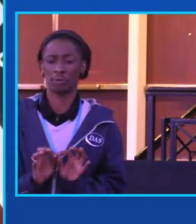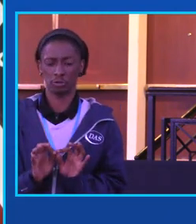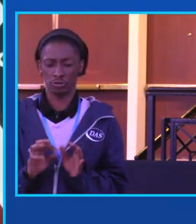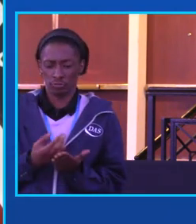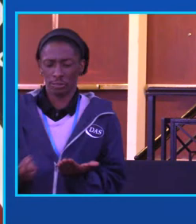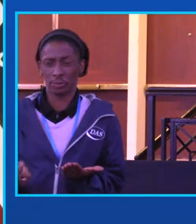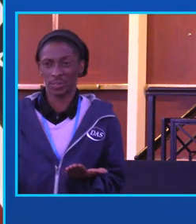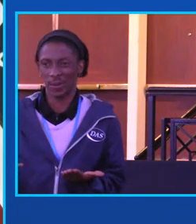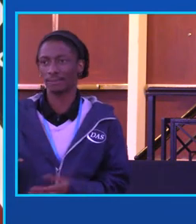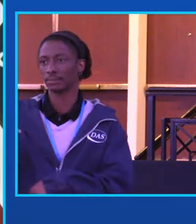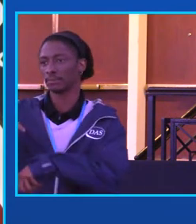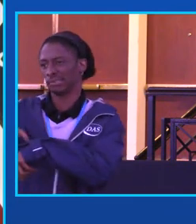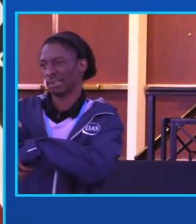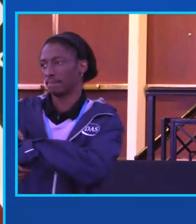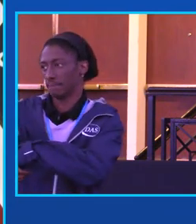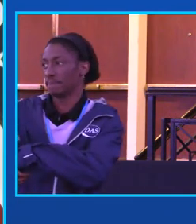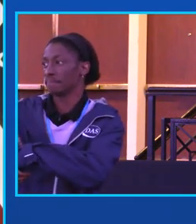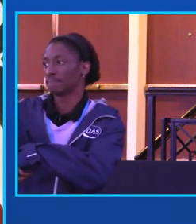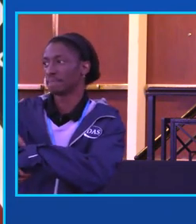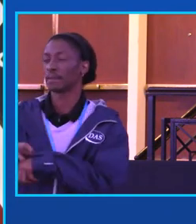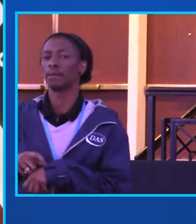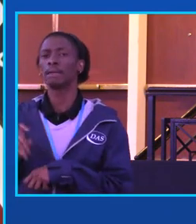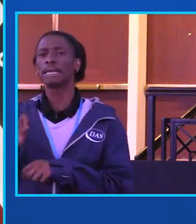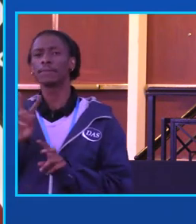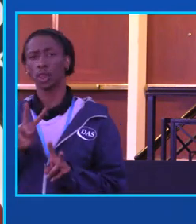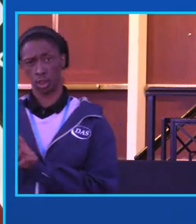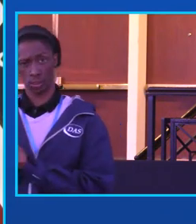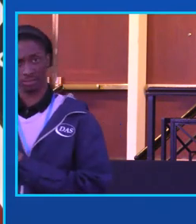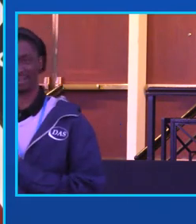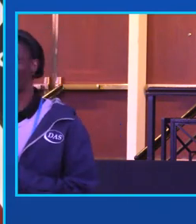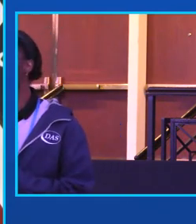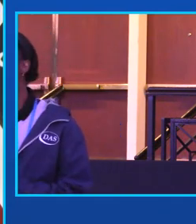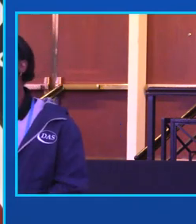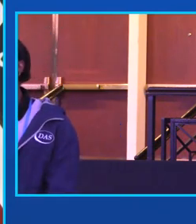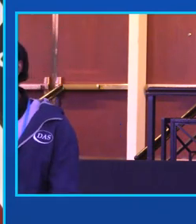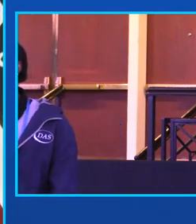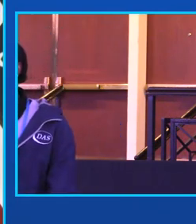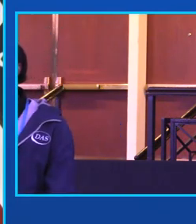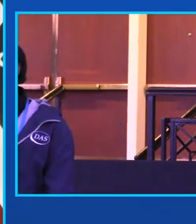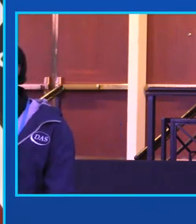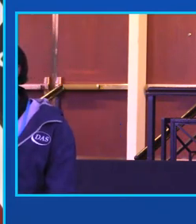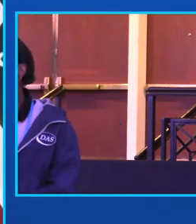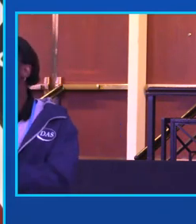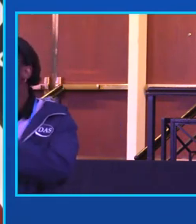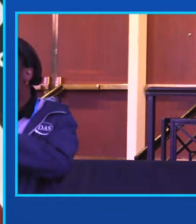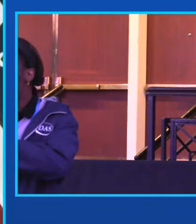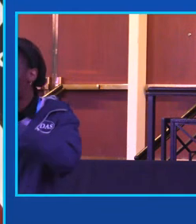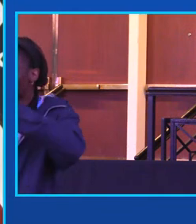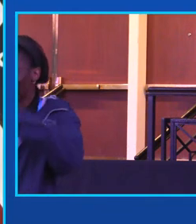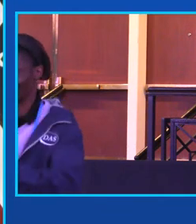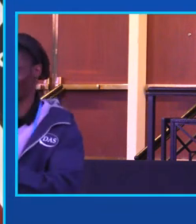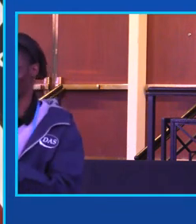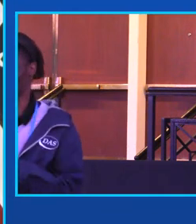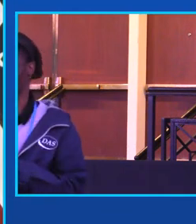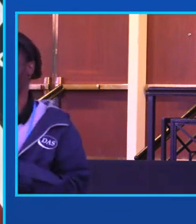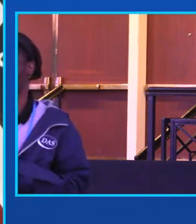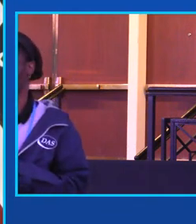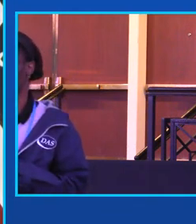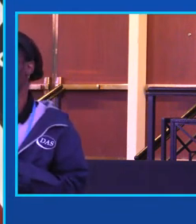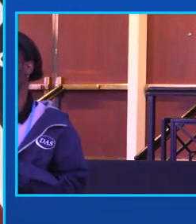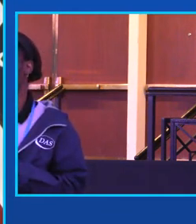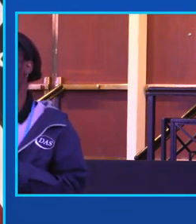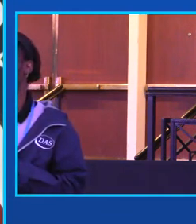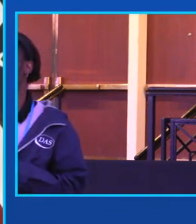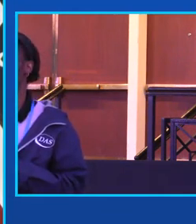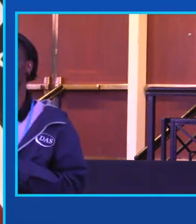time. And if you look at this, we only have 241 days left. While laying